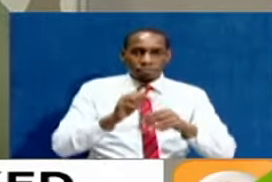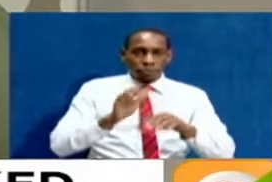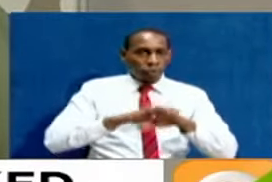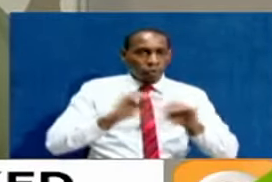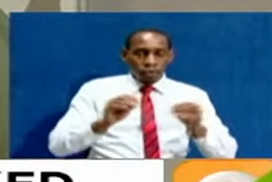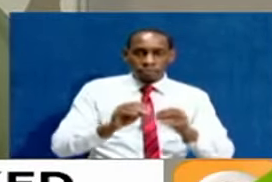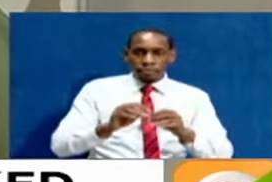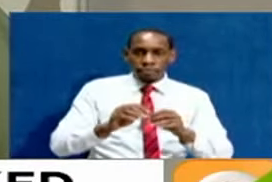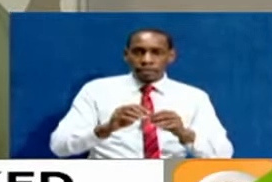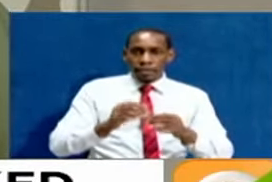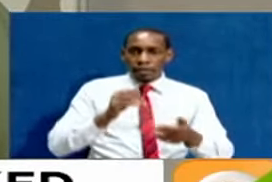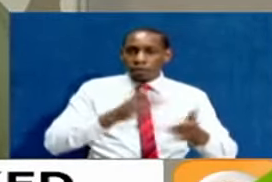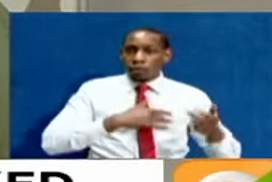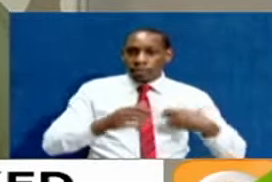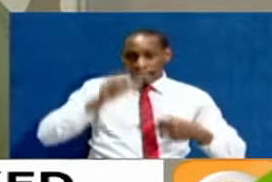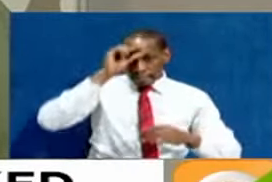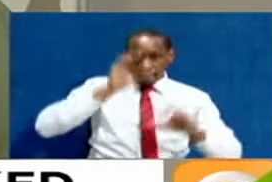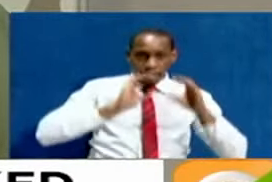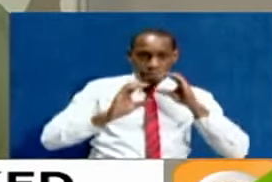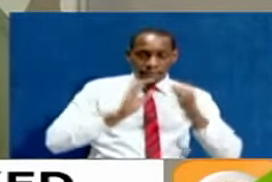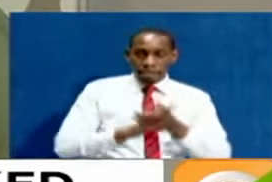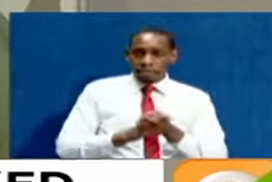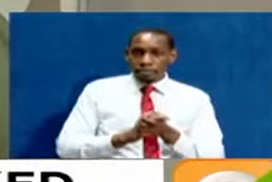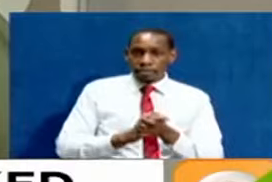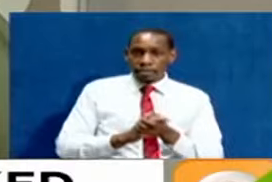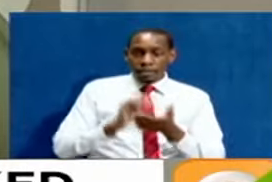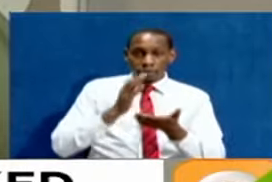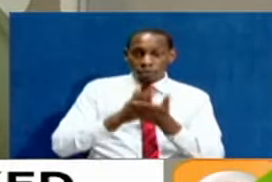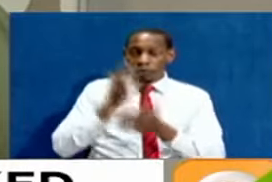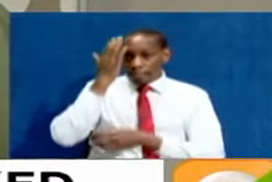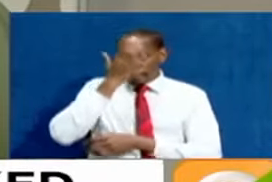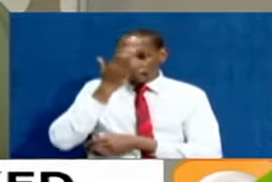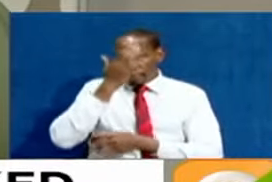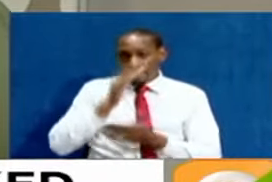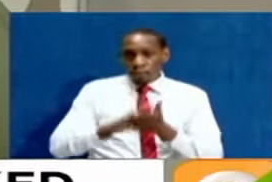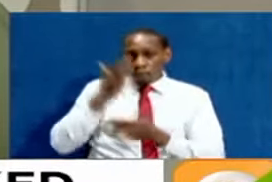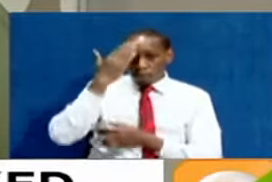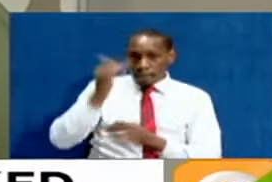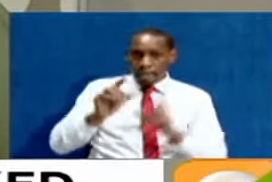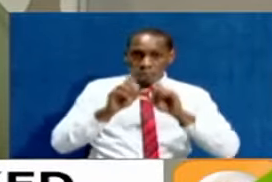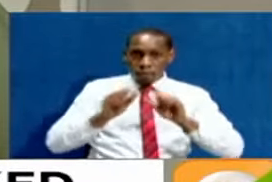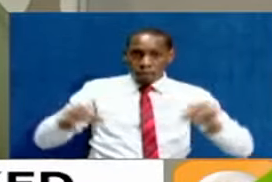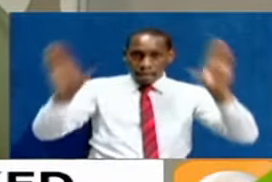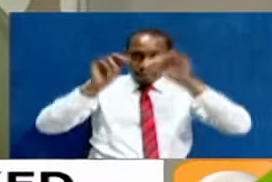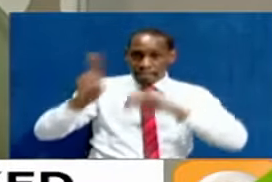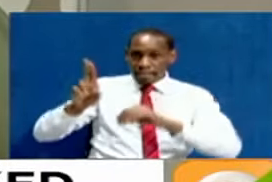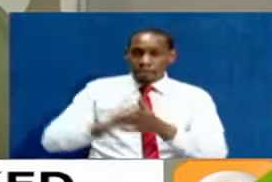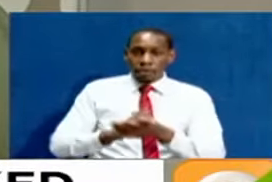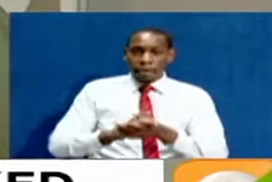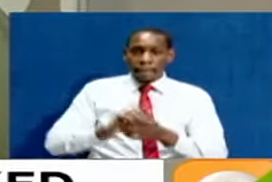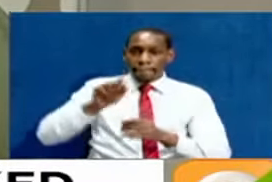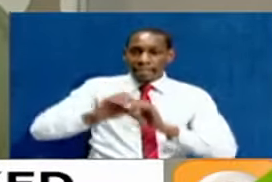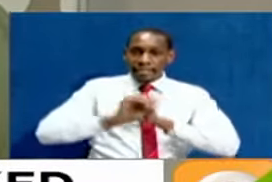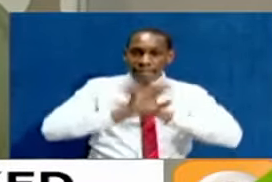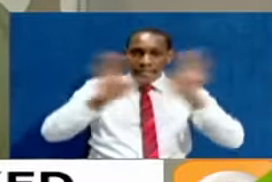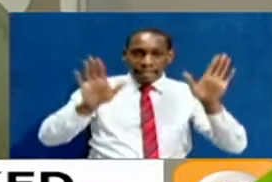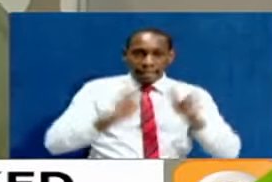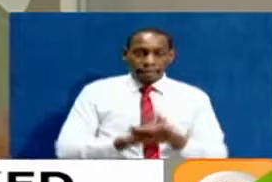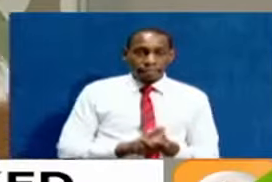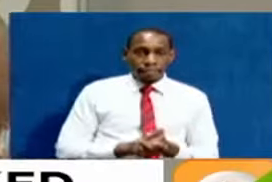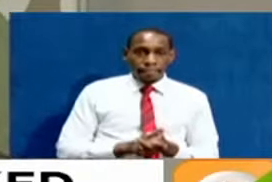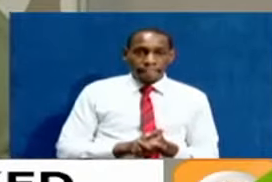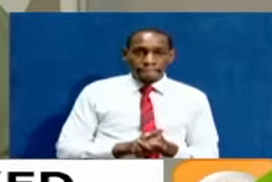government communication. And he does not paint the president in a good way. It sort of almost embarrasses him, because what he had said should be clear to everybody in an evil, not having to